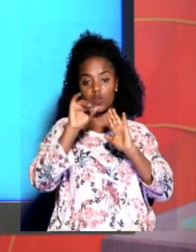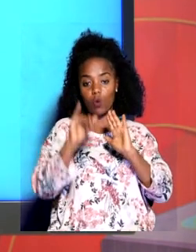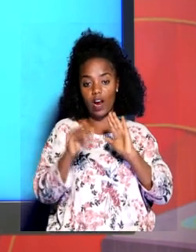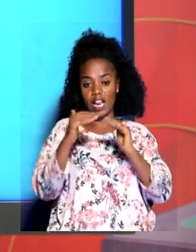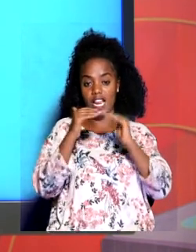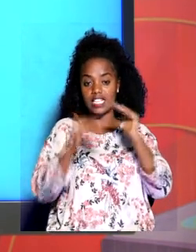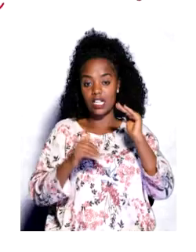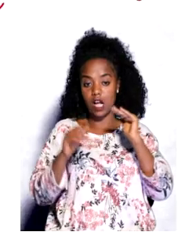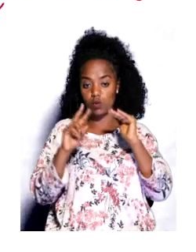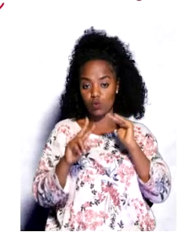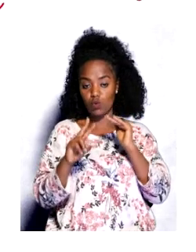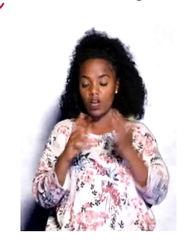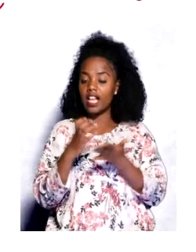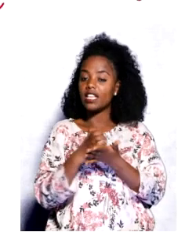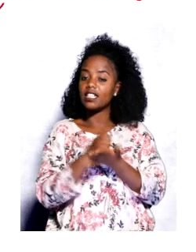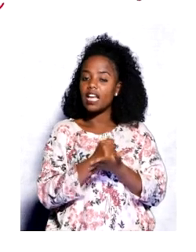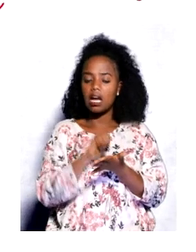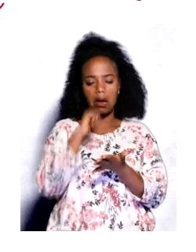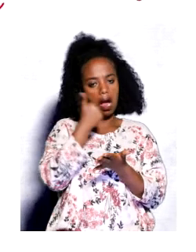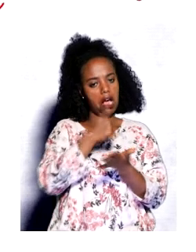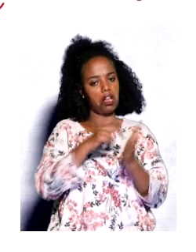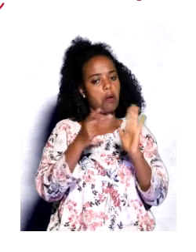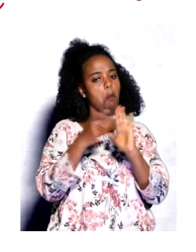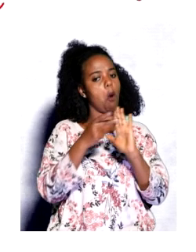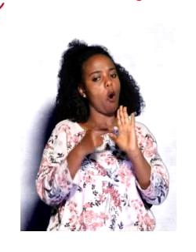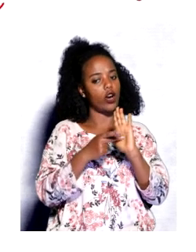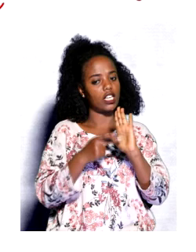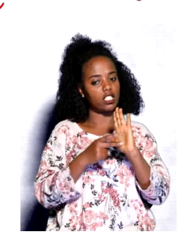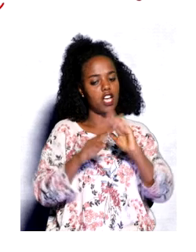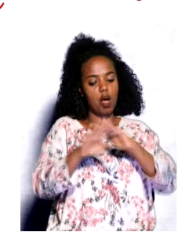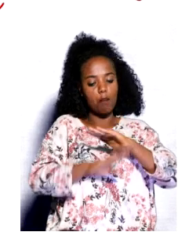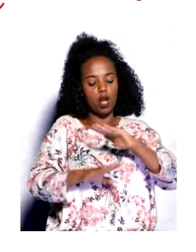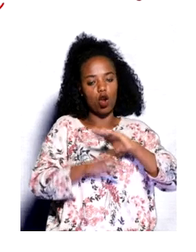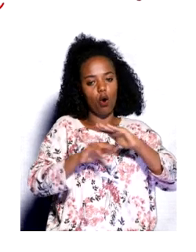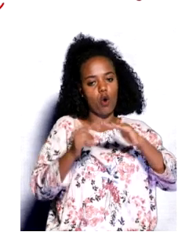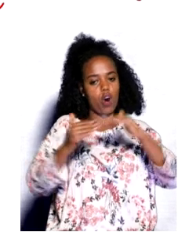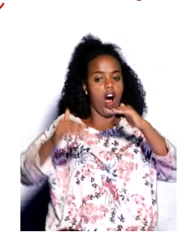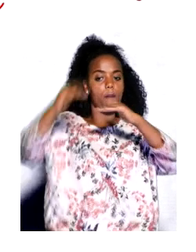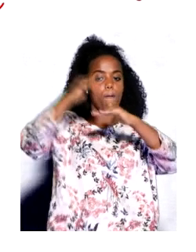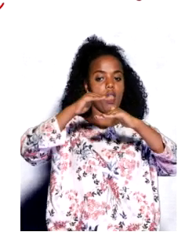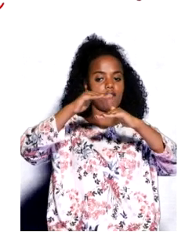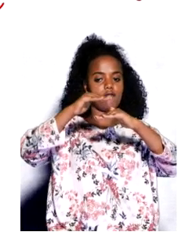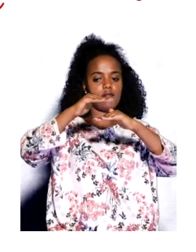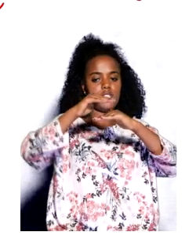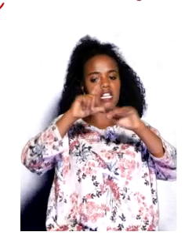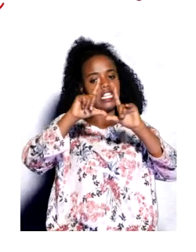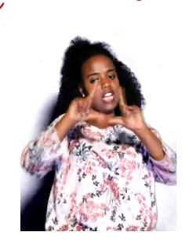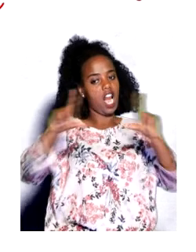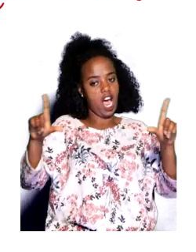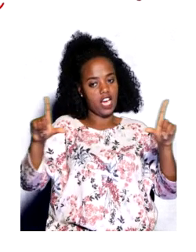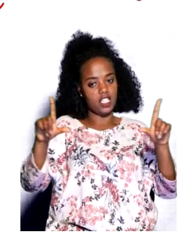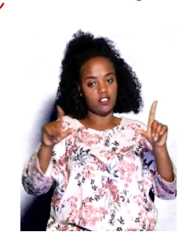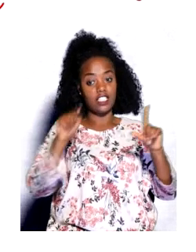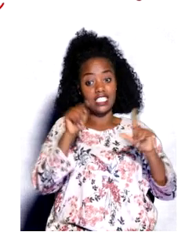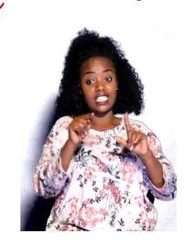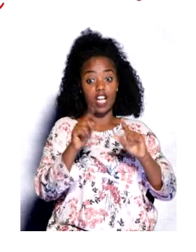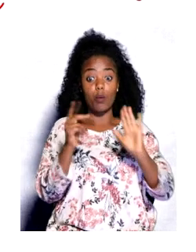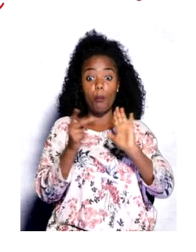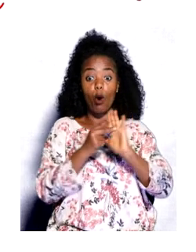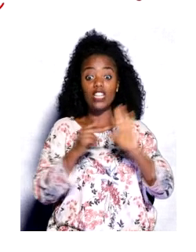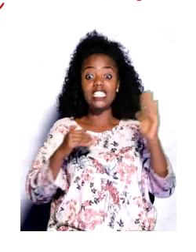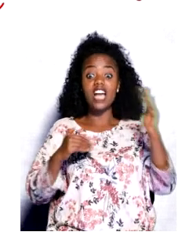2, take any point below or above this line. If that point